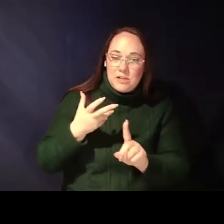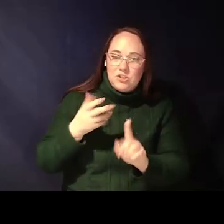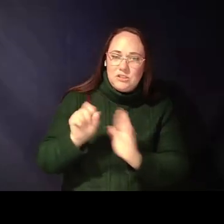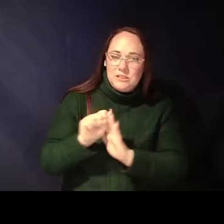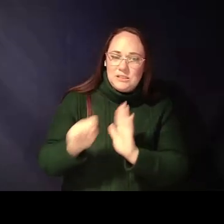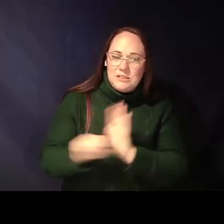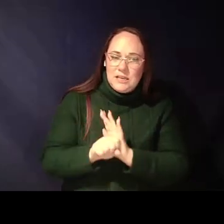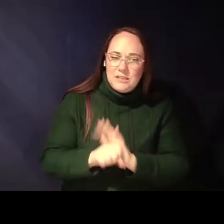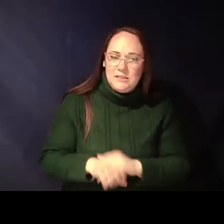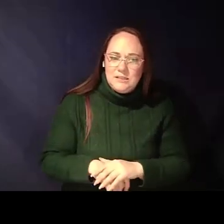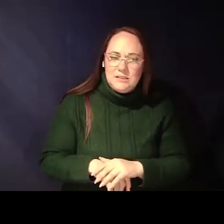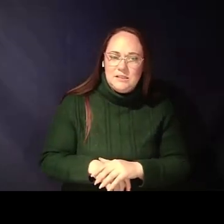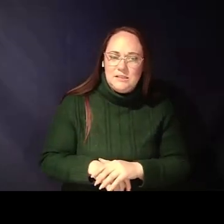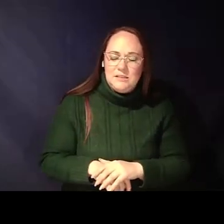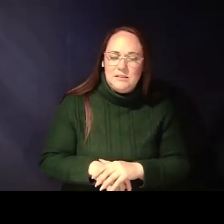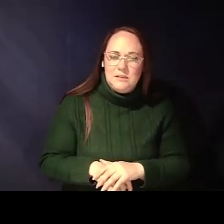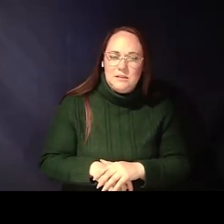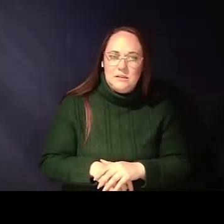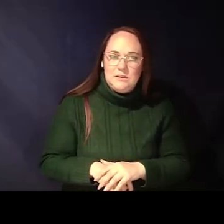So